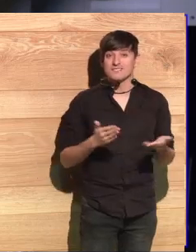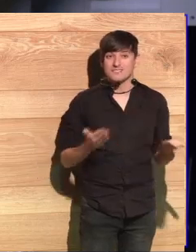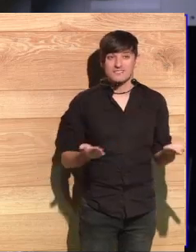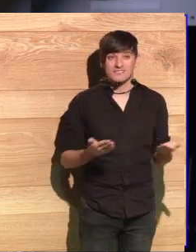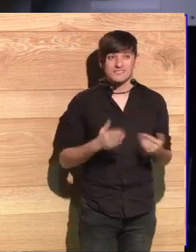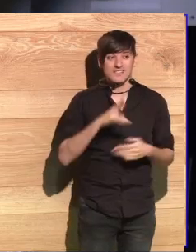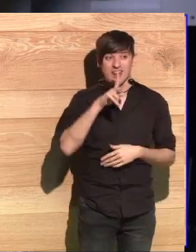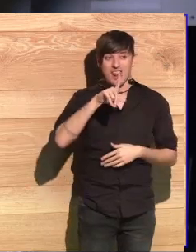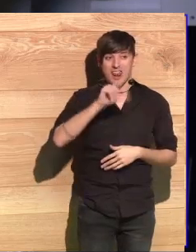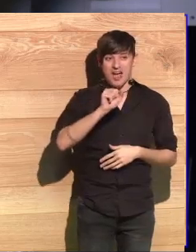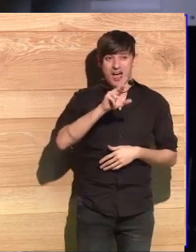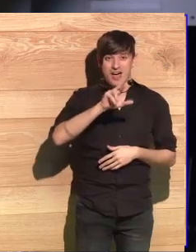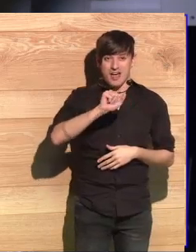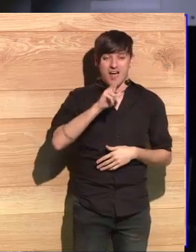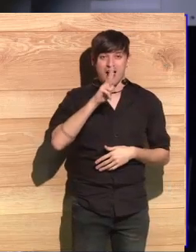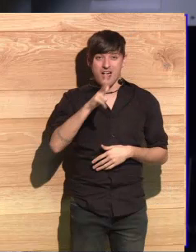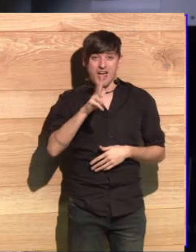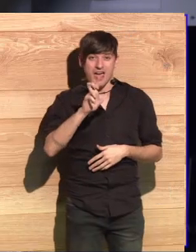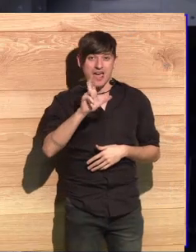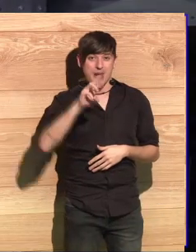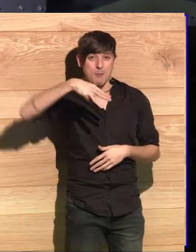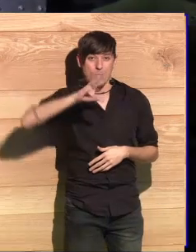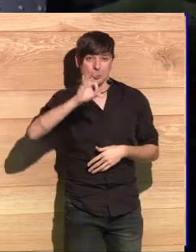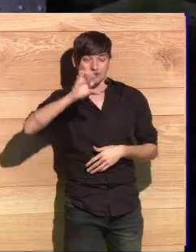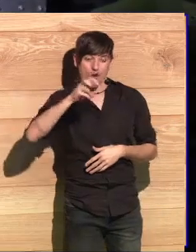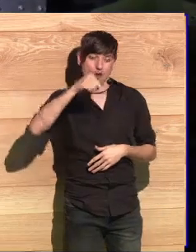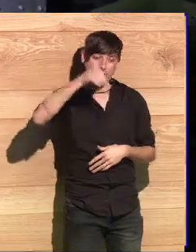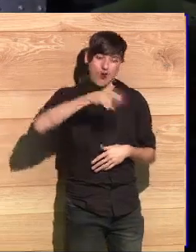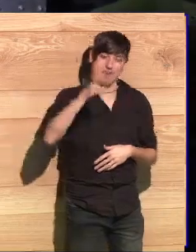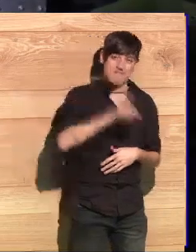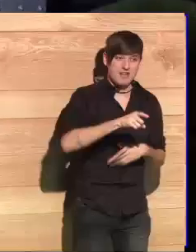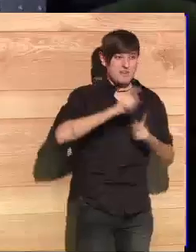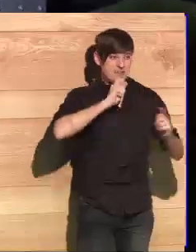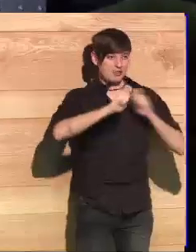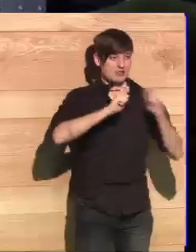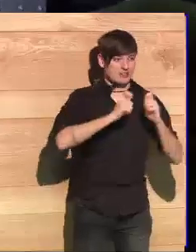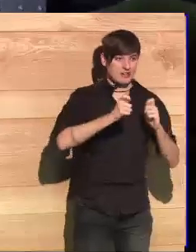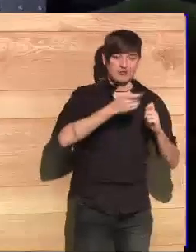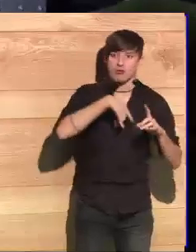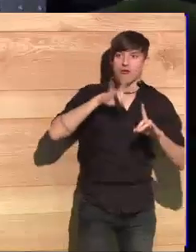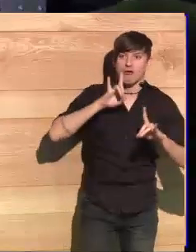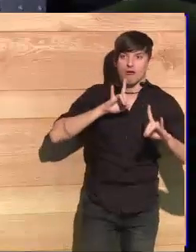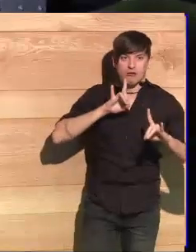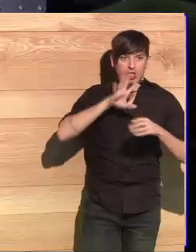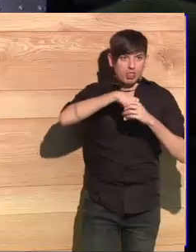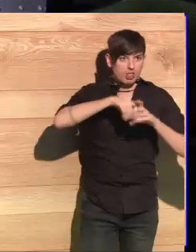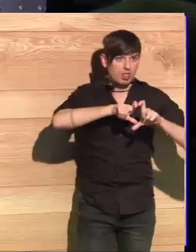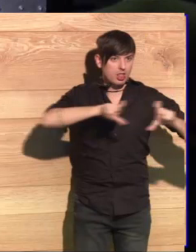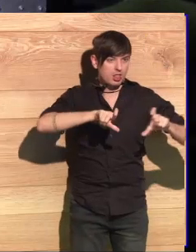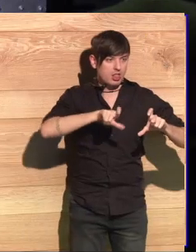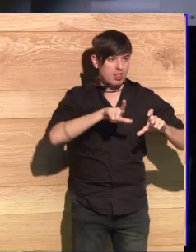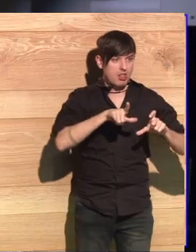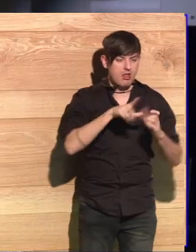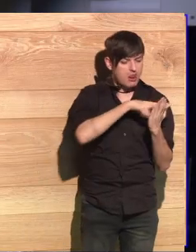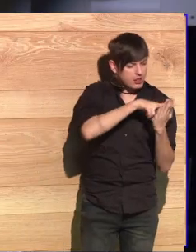least, Lara Hermoso is with us today as well. A journalist who